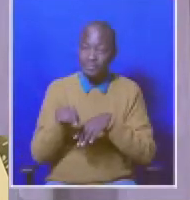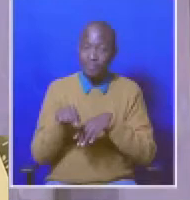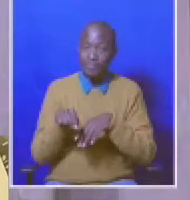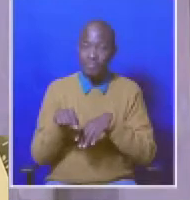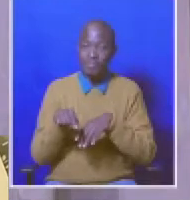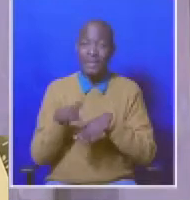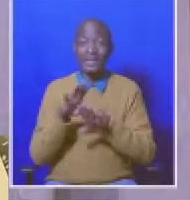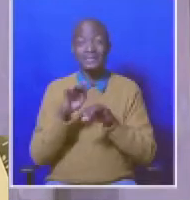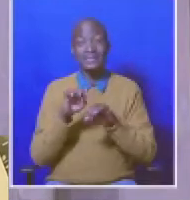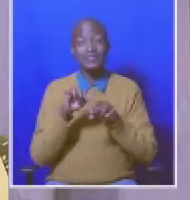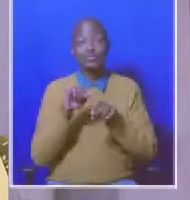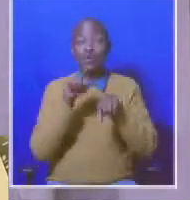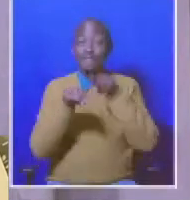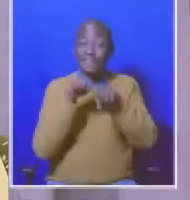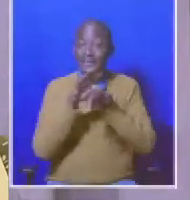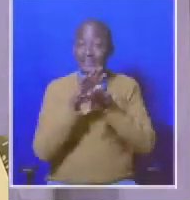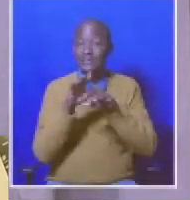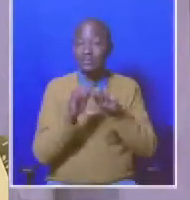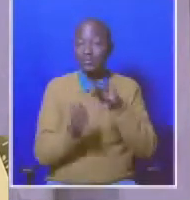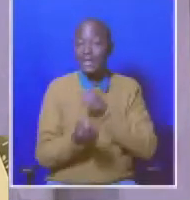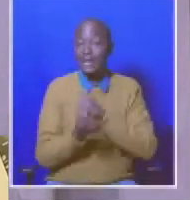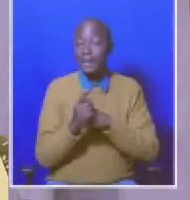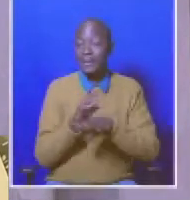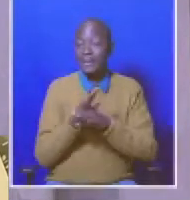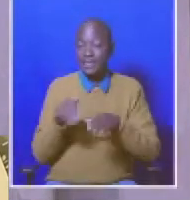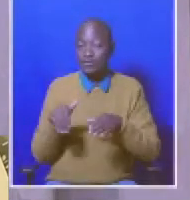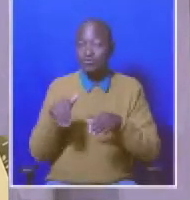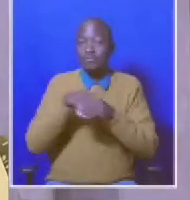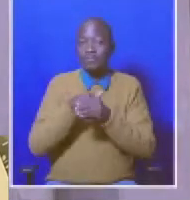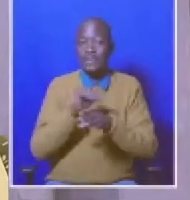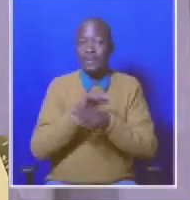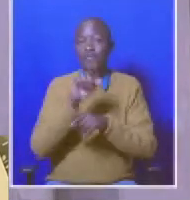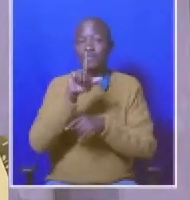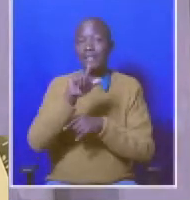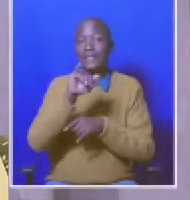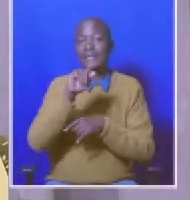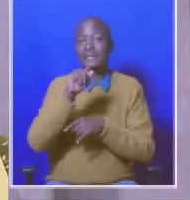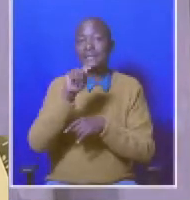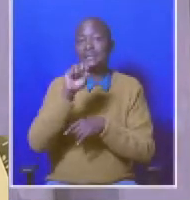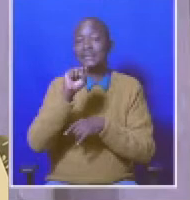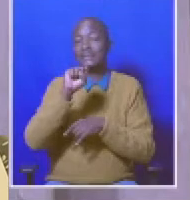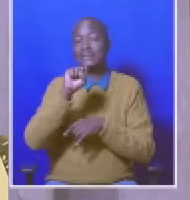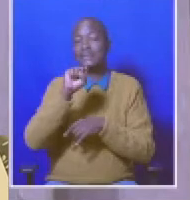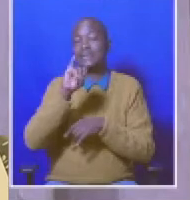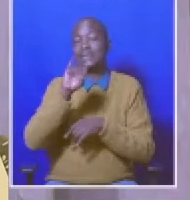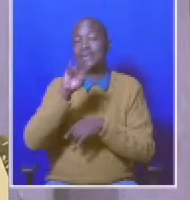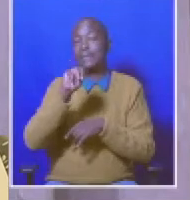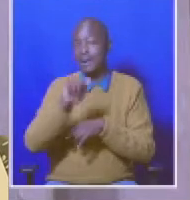offenses which took place between the inception of LITSIMA and